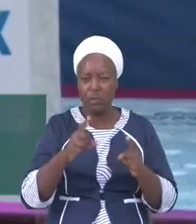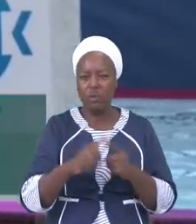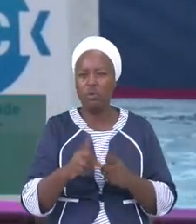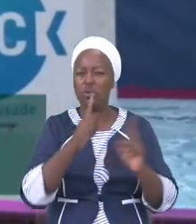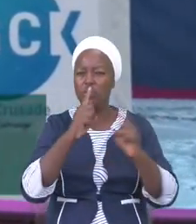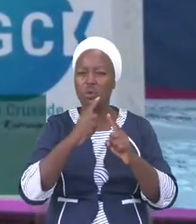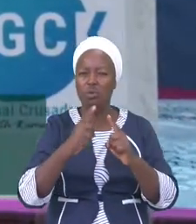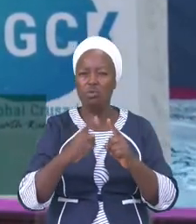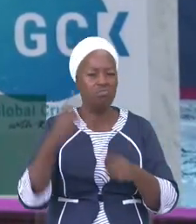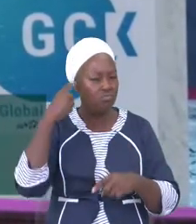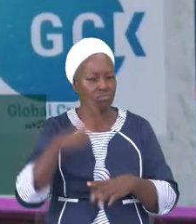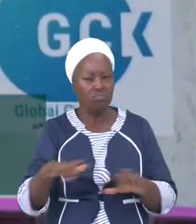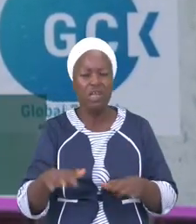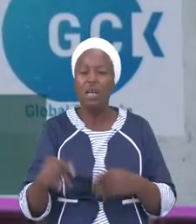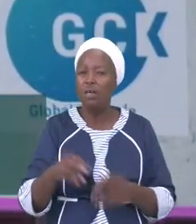Because he was